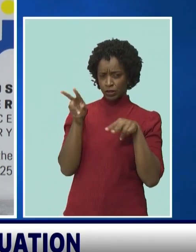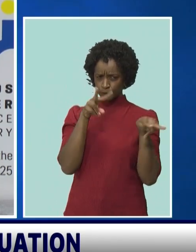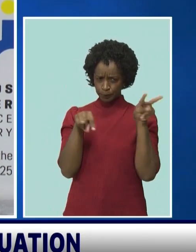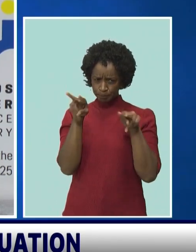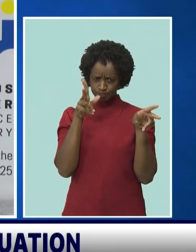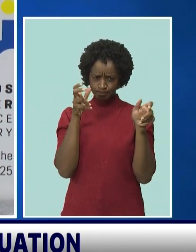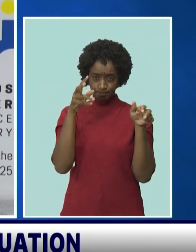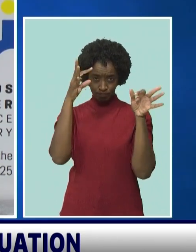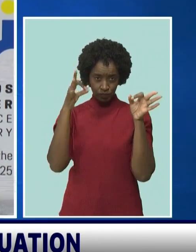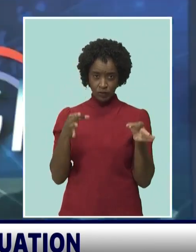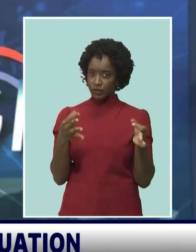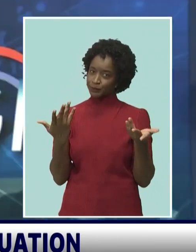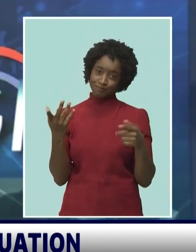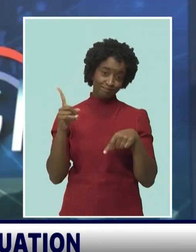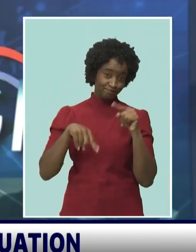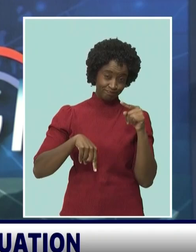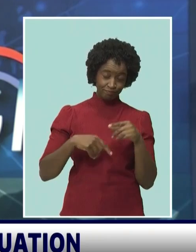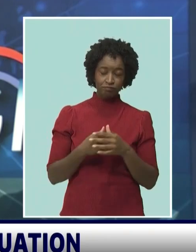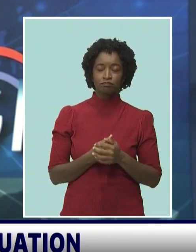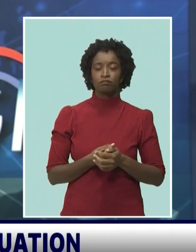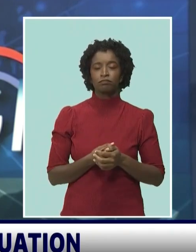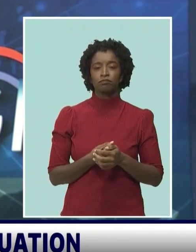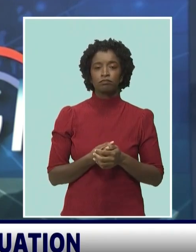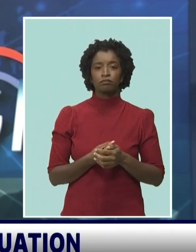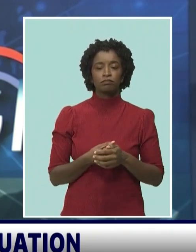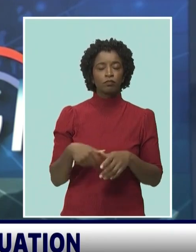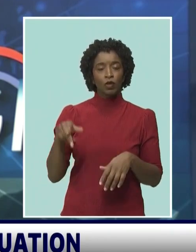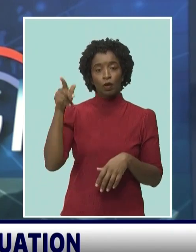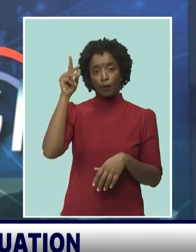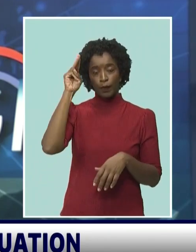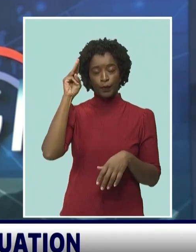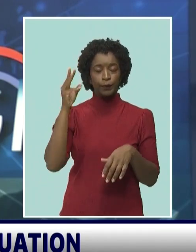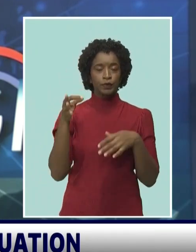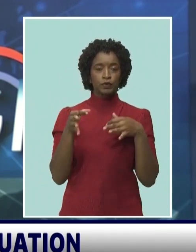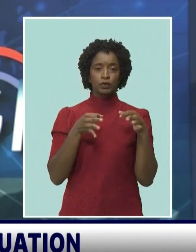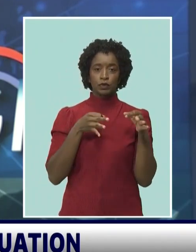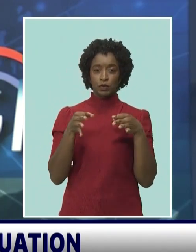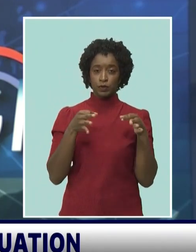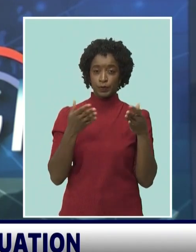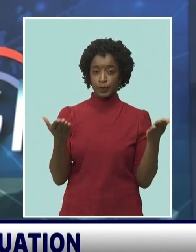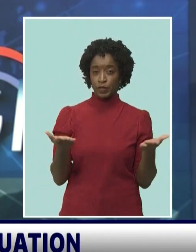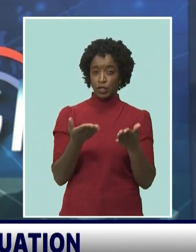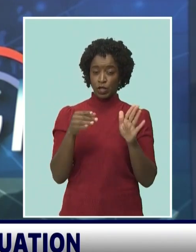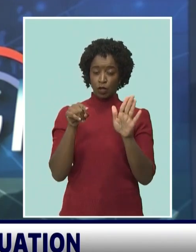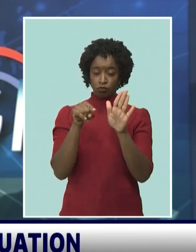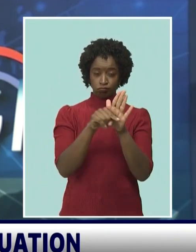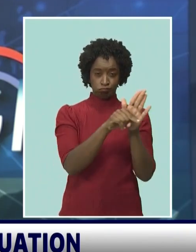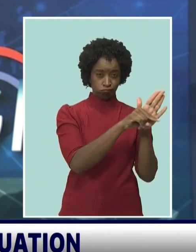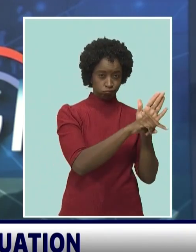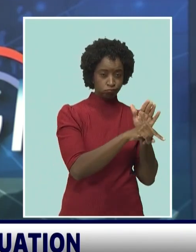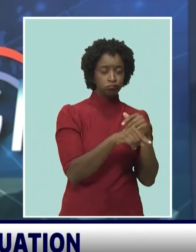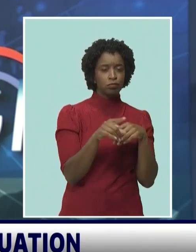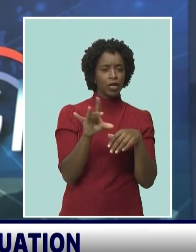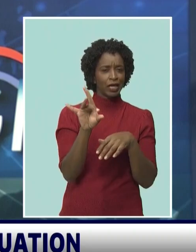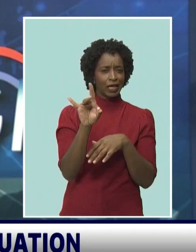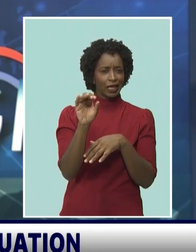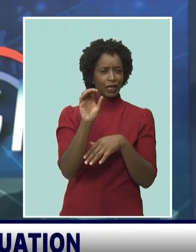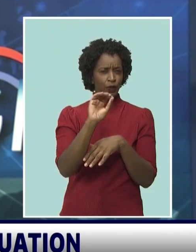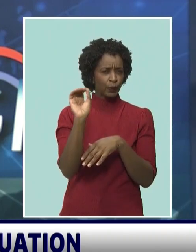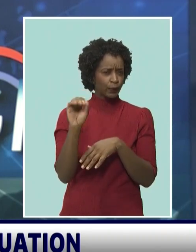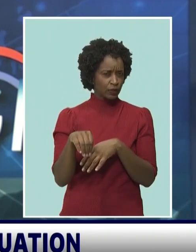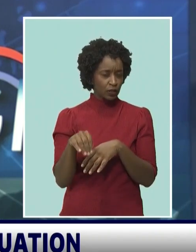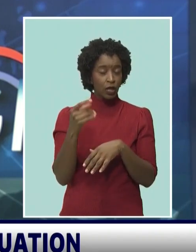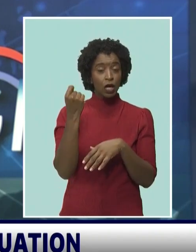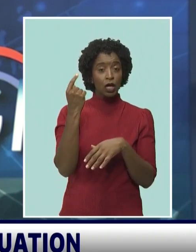happened again. The Prime Minister revealed that 80% of the murder cases before the courts in Barbados are for murders